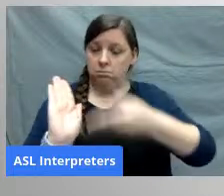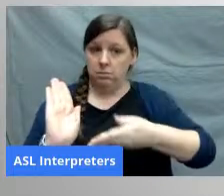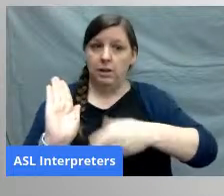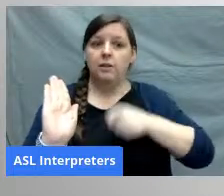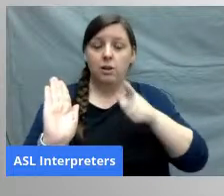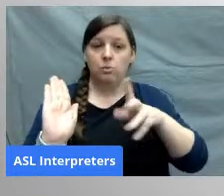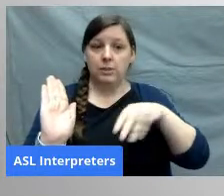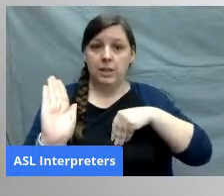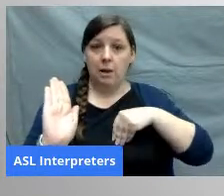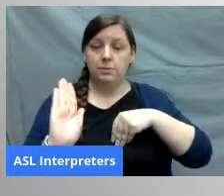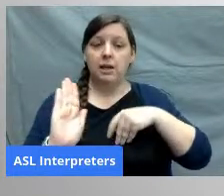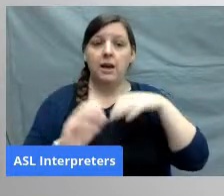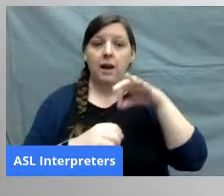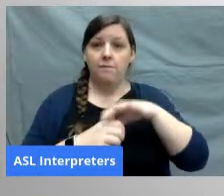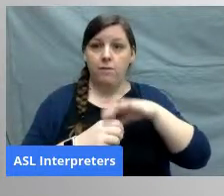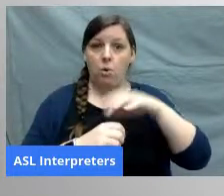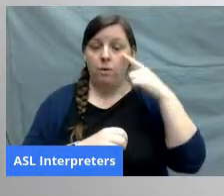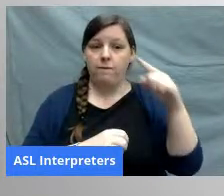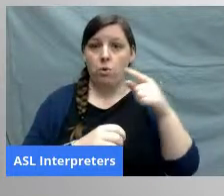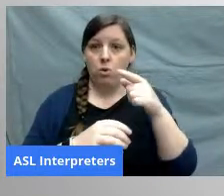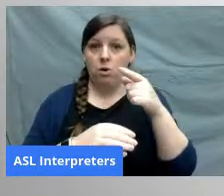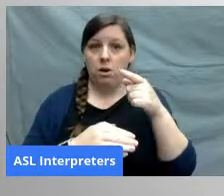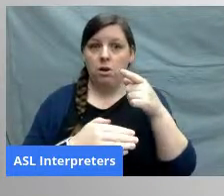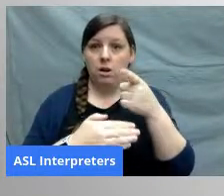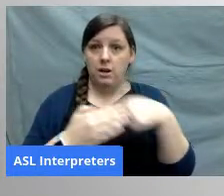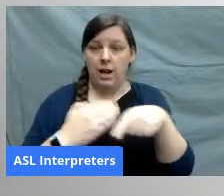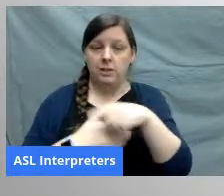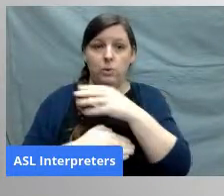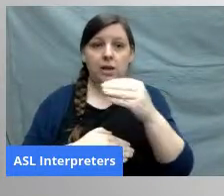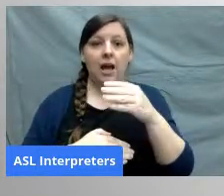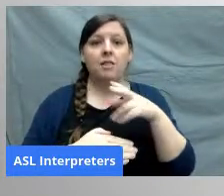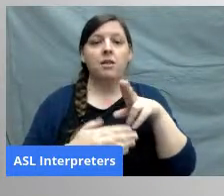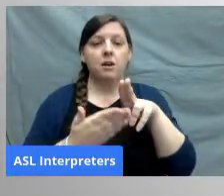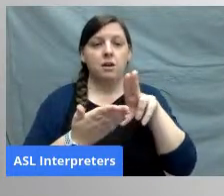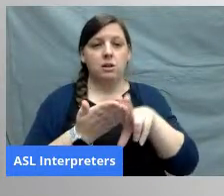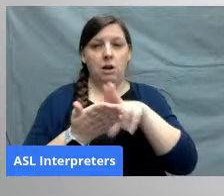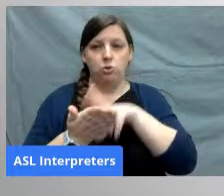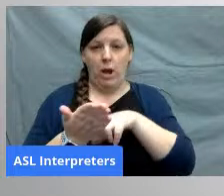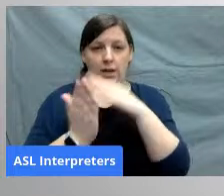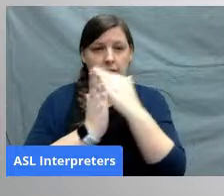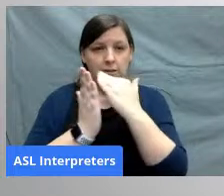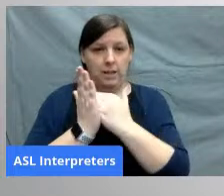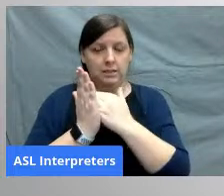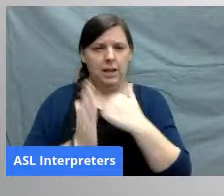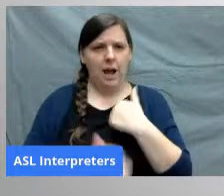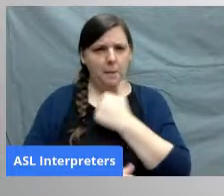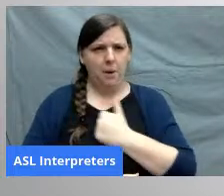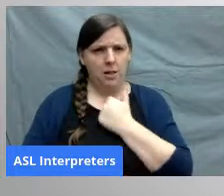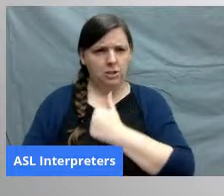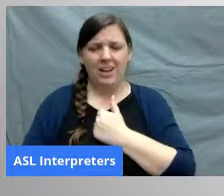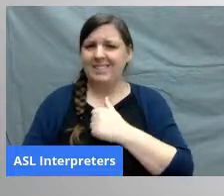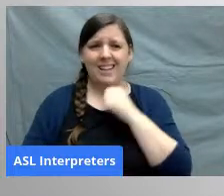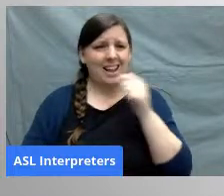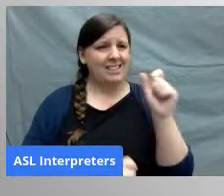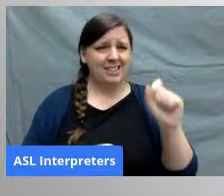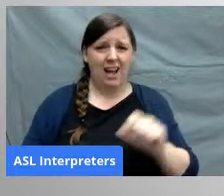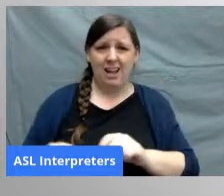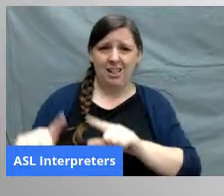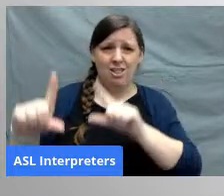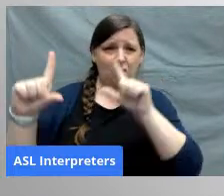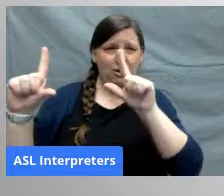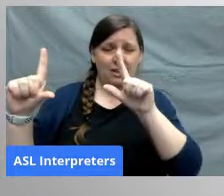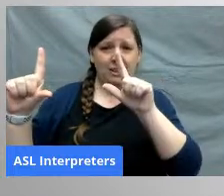for next week. And the contract list, I apologize, I've been trying to, it is not loading, but it's